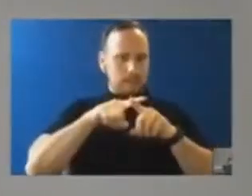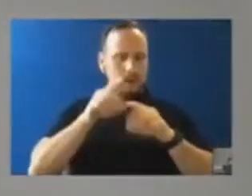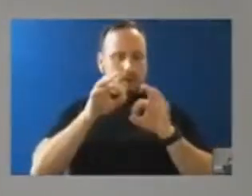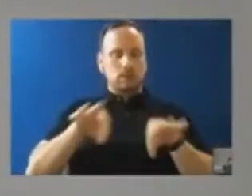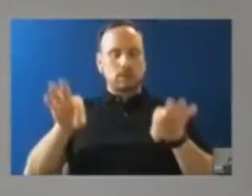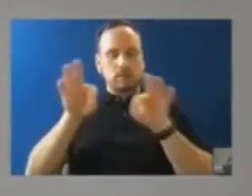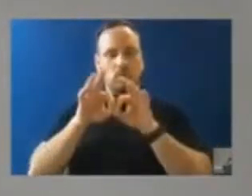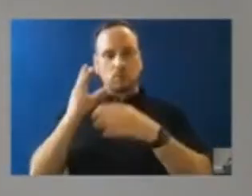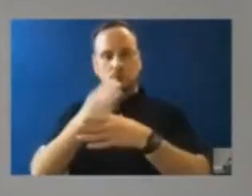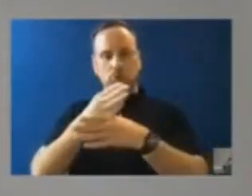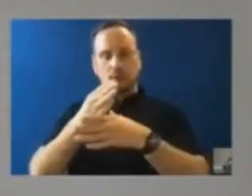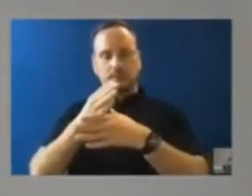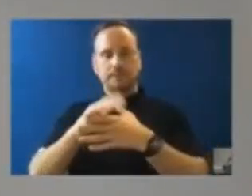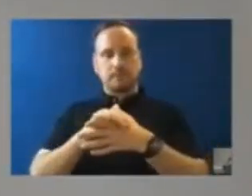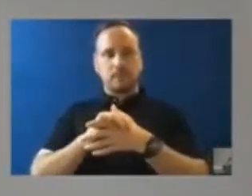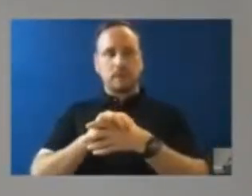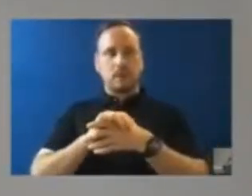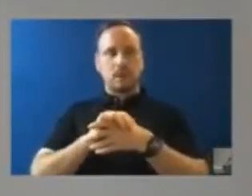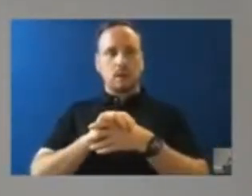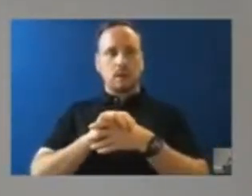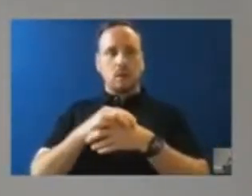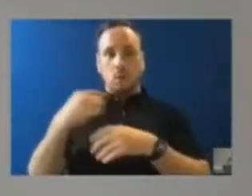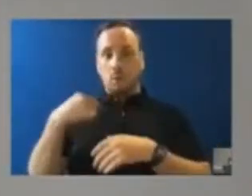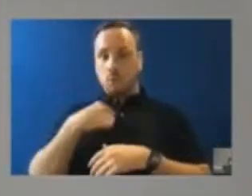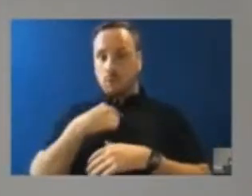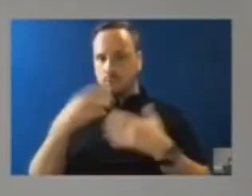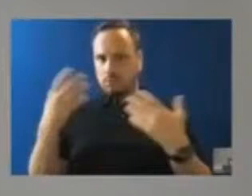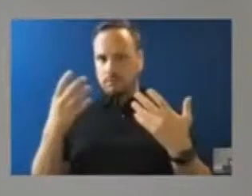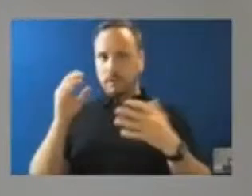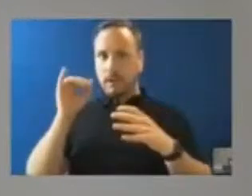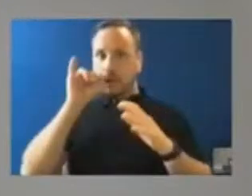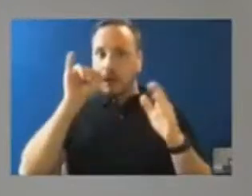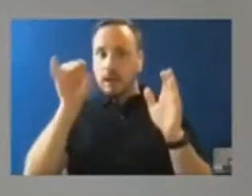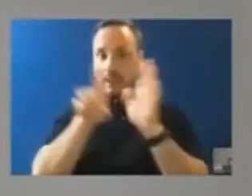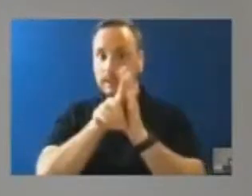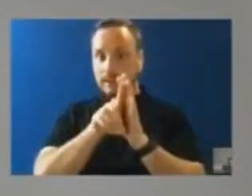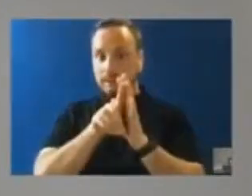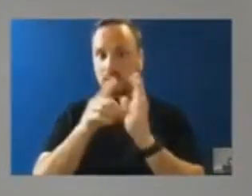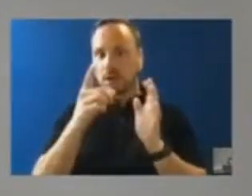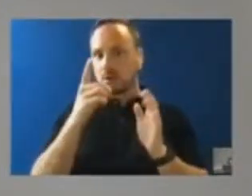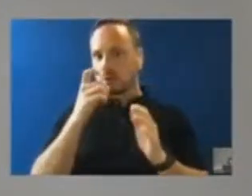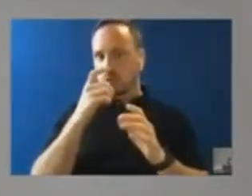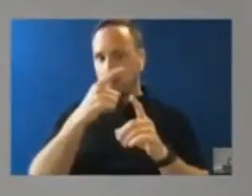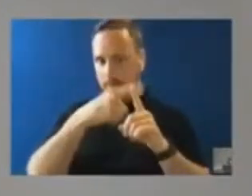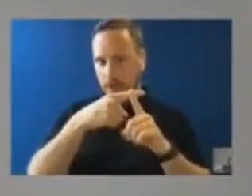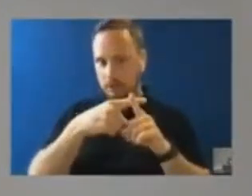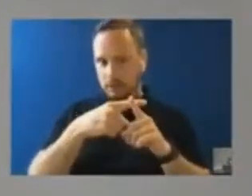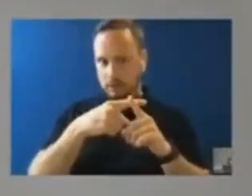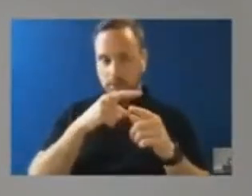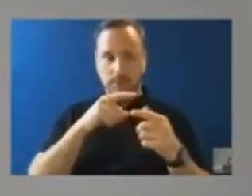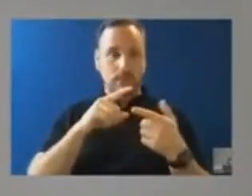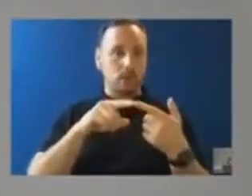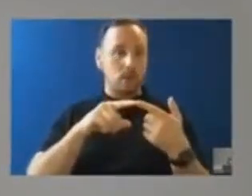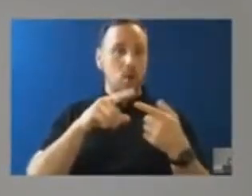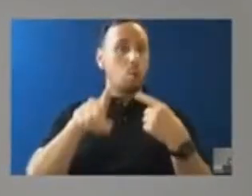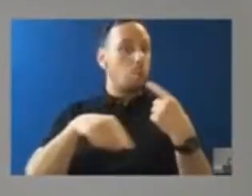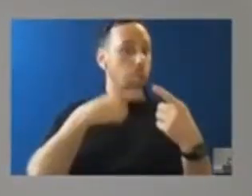standardized in terms of we identify who's positive. We identified that when they were infectious in the